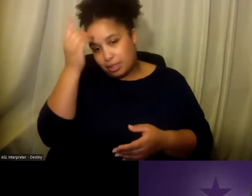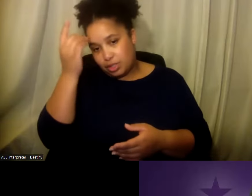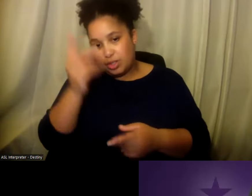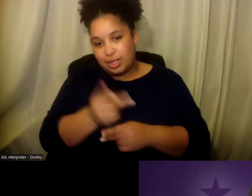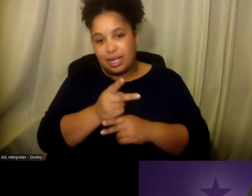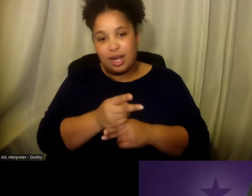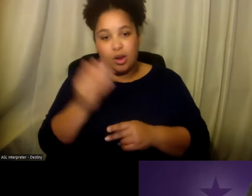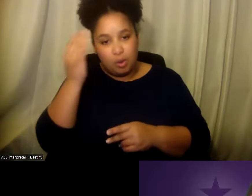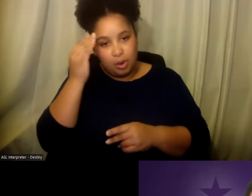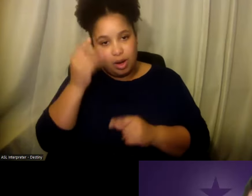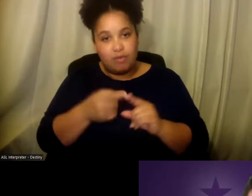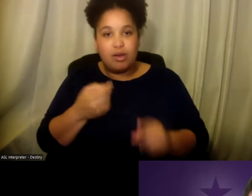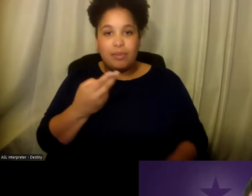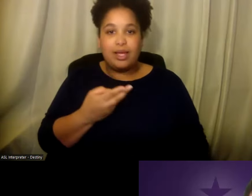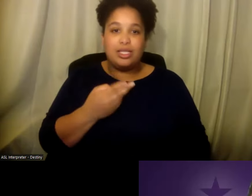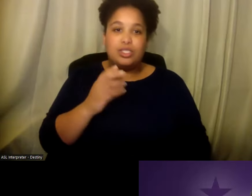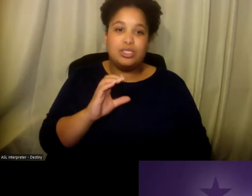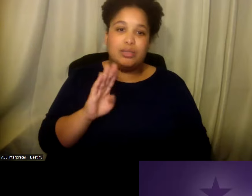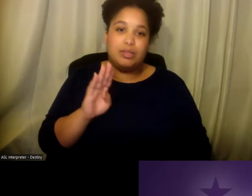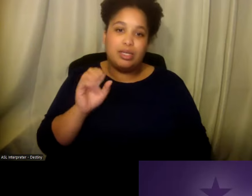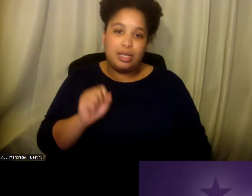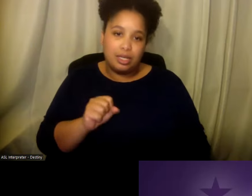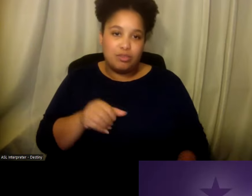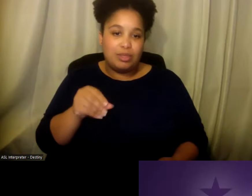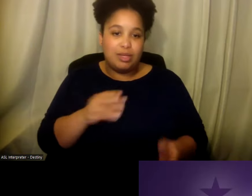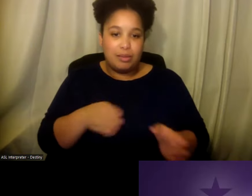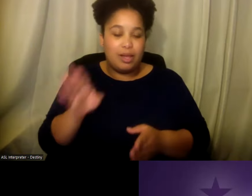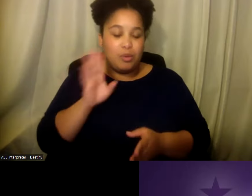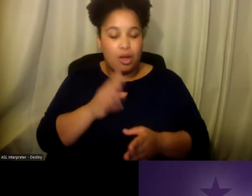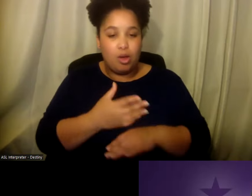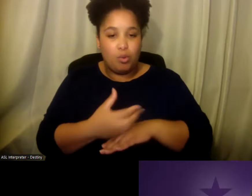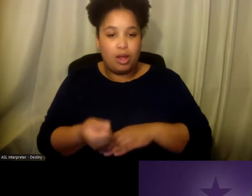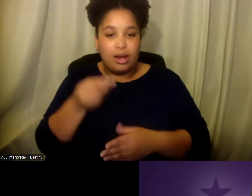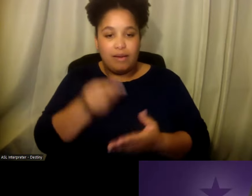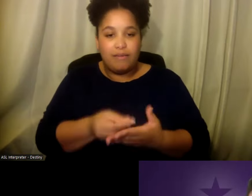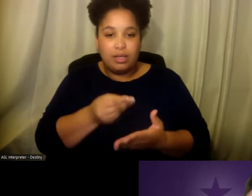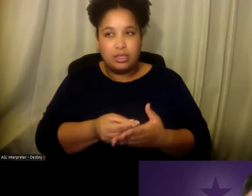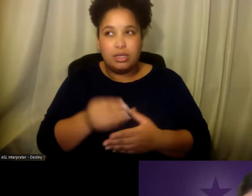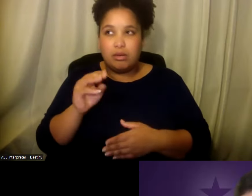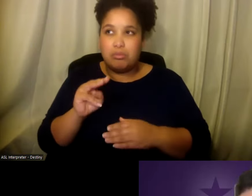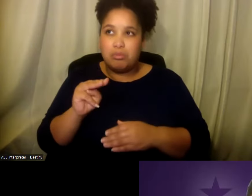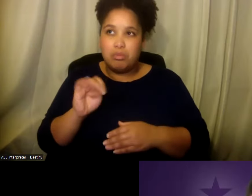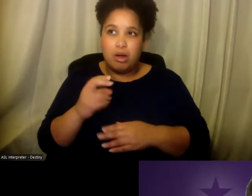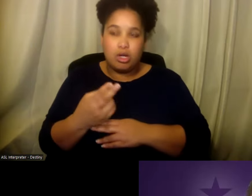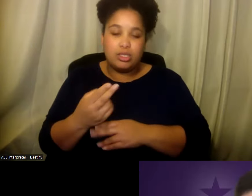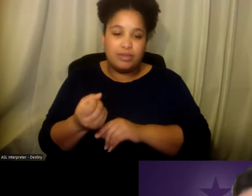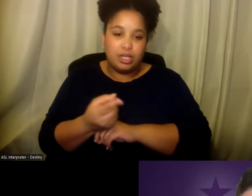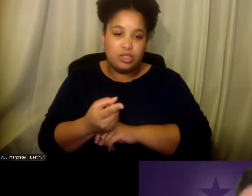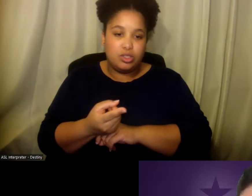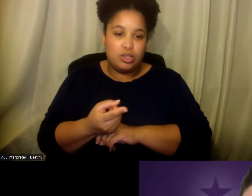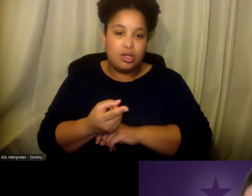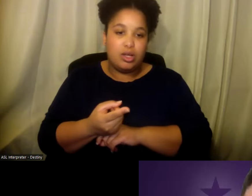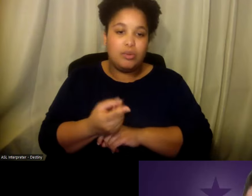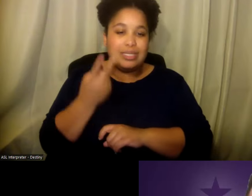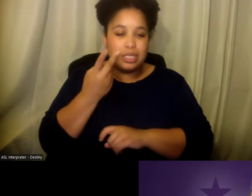funded by the HCBS spending plan, they will run out of funding in March of next year. And so I think because of the relevant connection